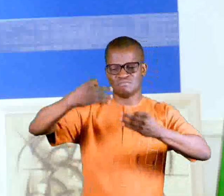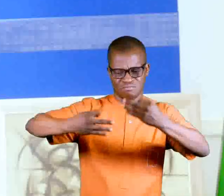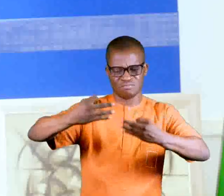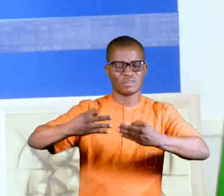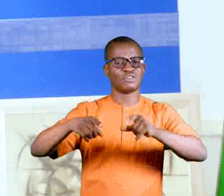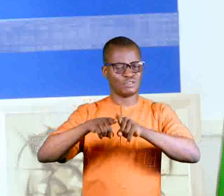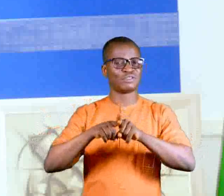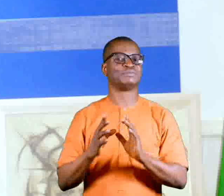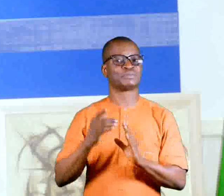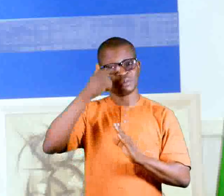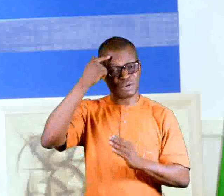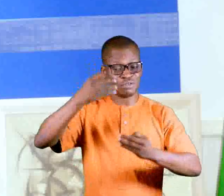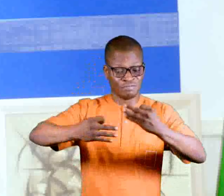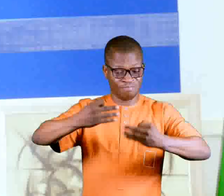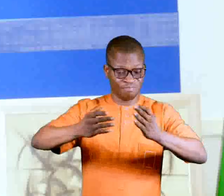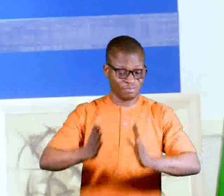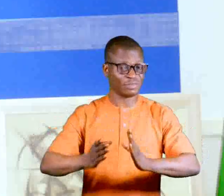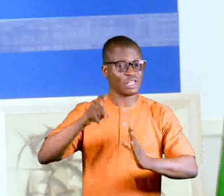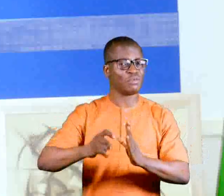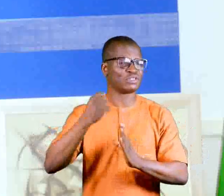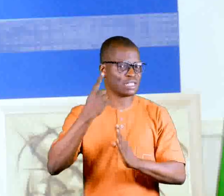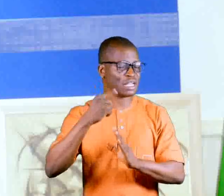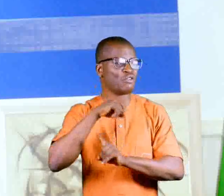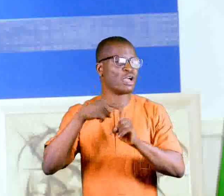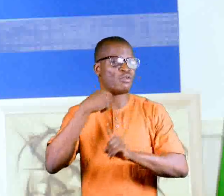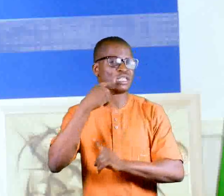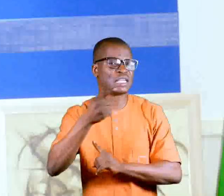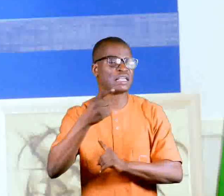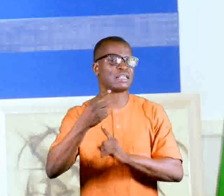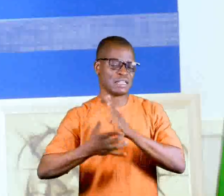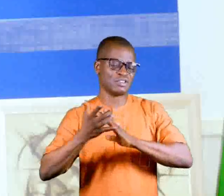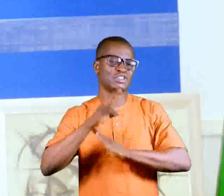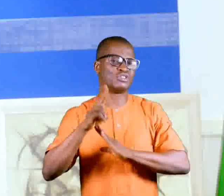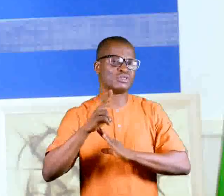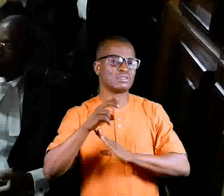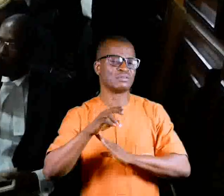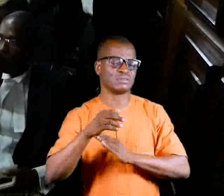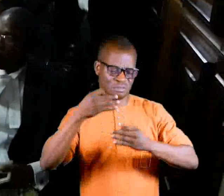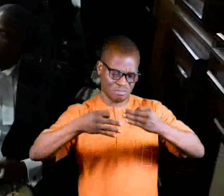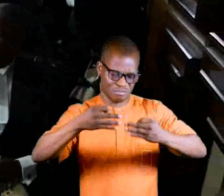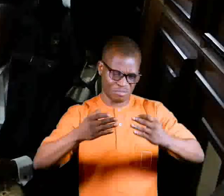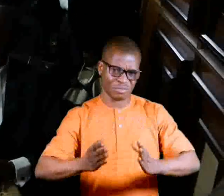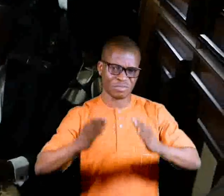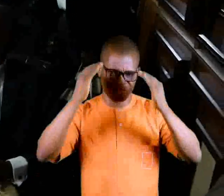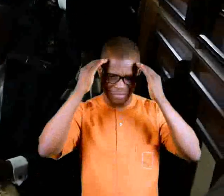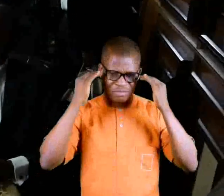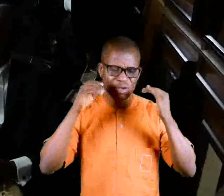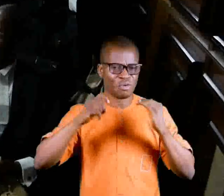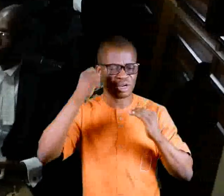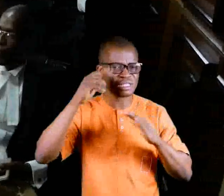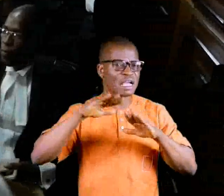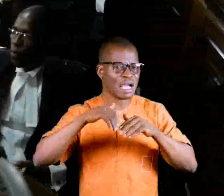Judiciary education is also key, because they need to understand that when we say technology is being used, how they need to understand the how, so that they